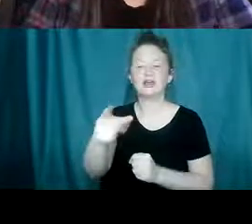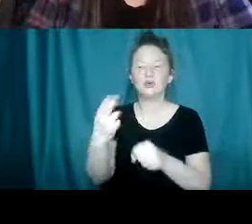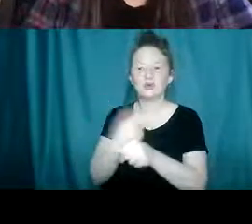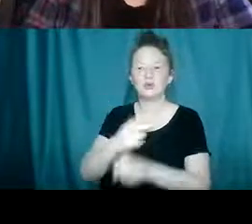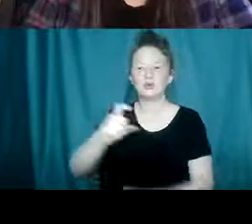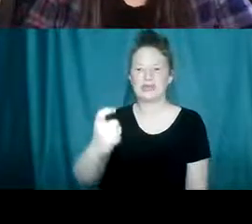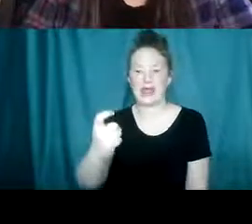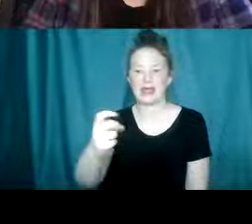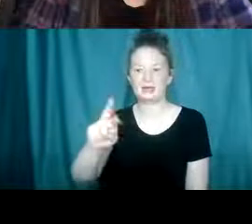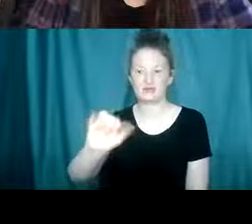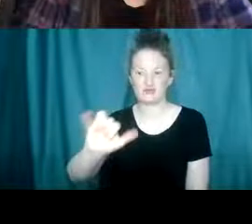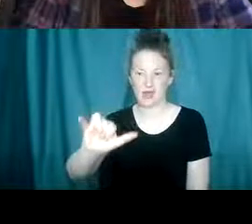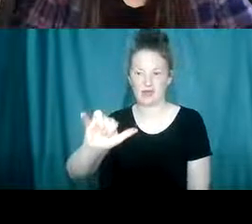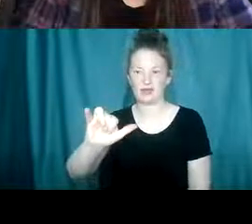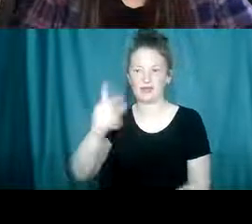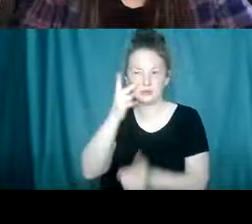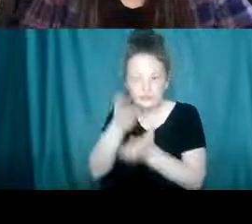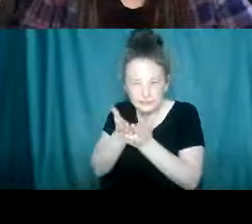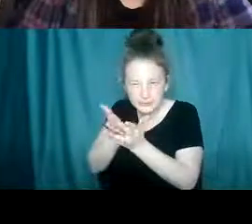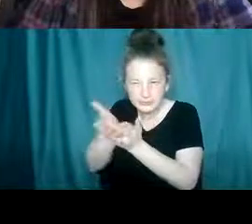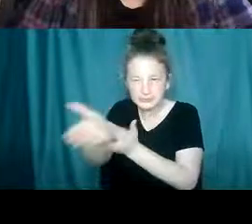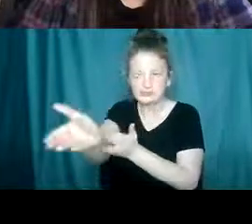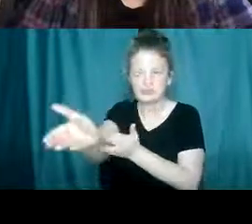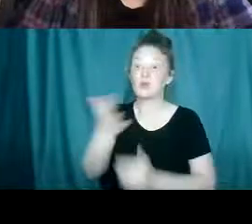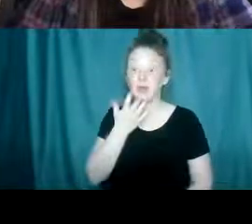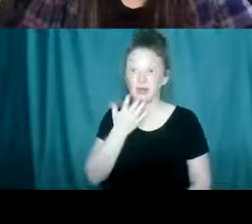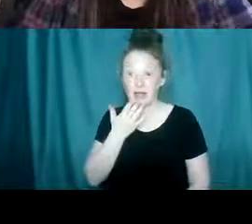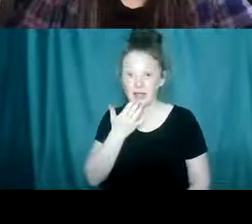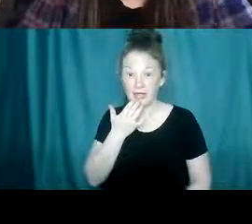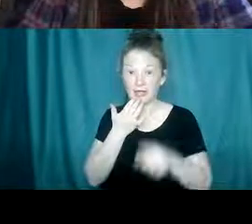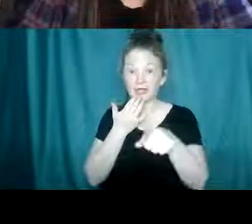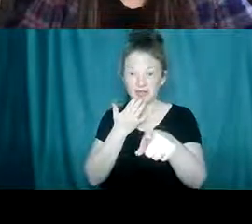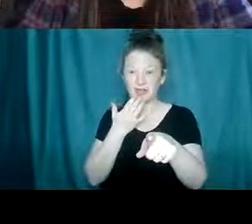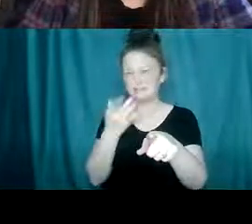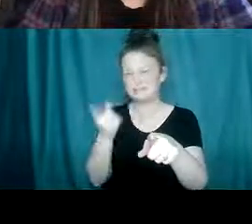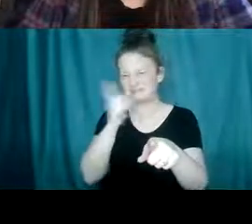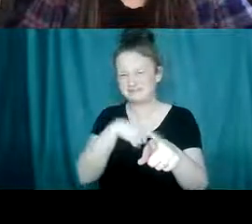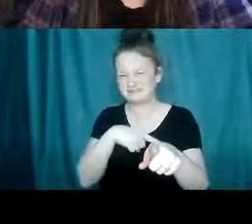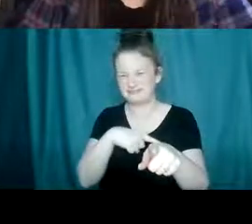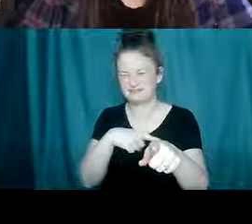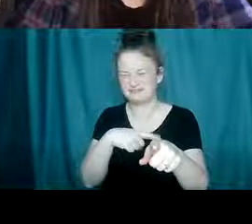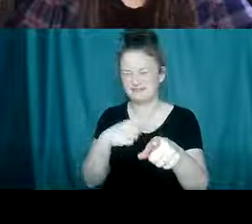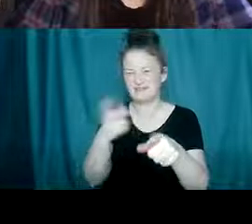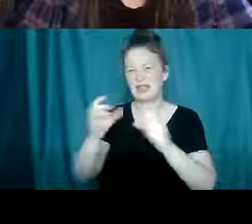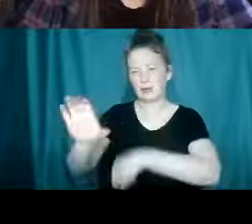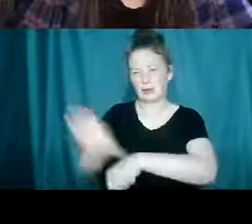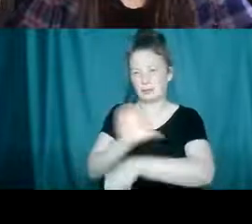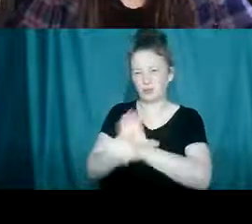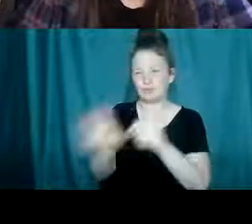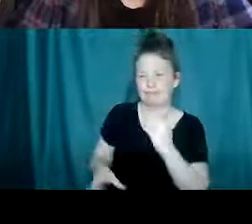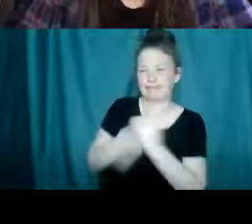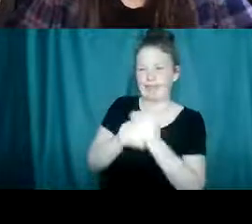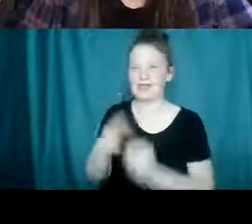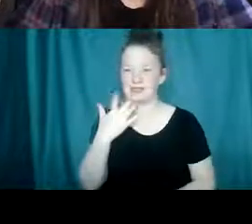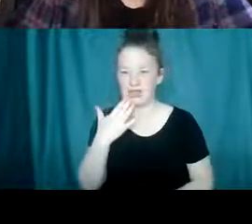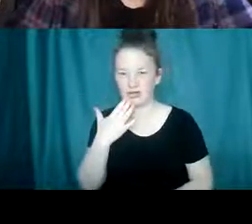X-ray to look at the minerals. So the color is false. It is assigned by the computer, but it